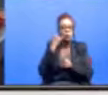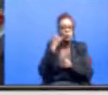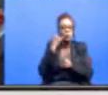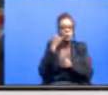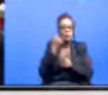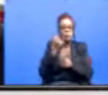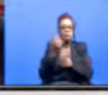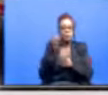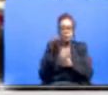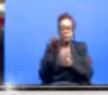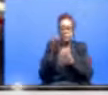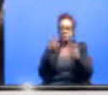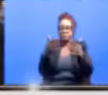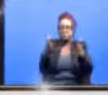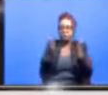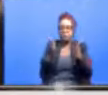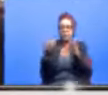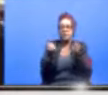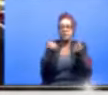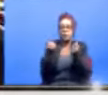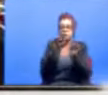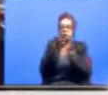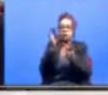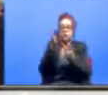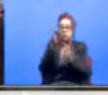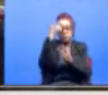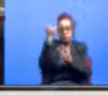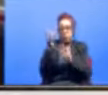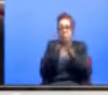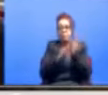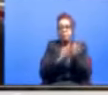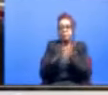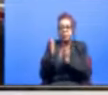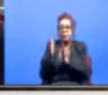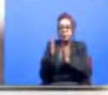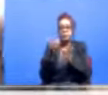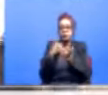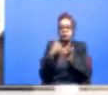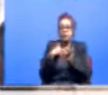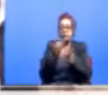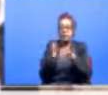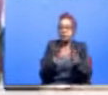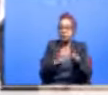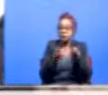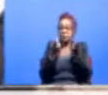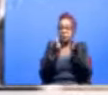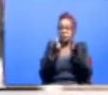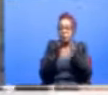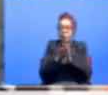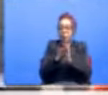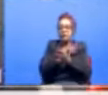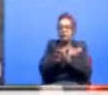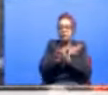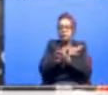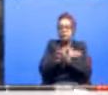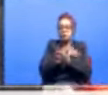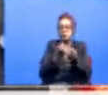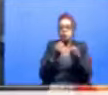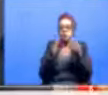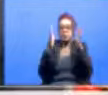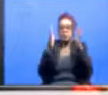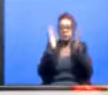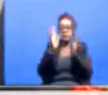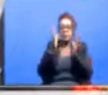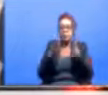Rover hearse, a vehicle chosen because she had planned to take a trip in a Range Rover this April with her friends to celebrate